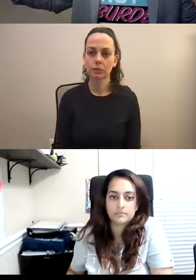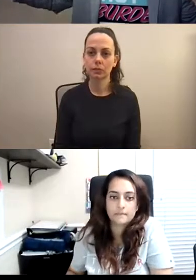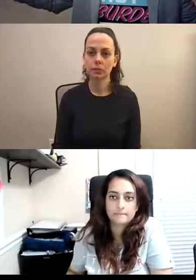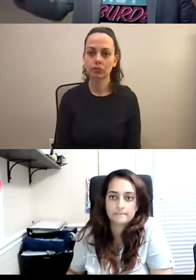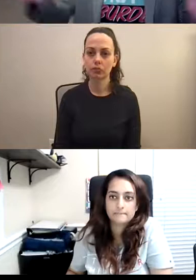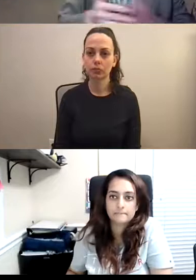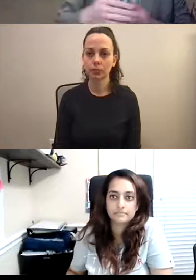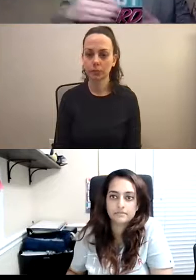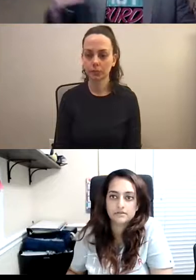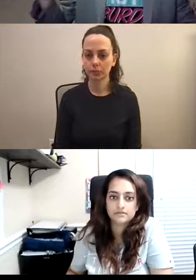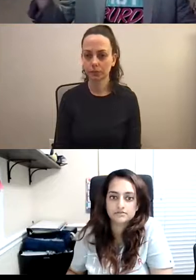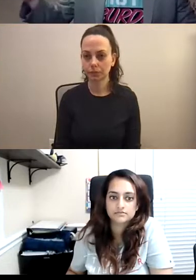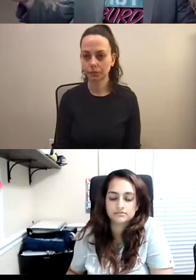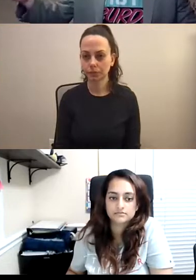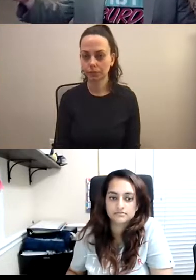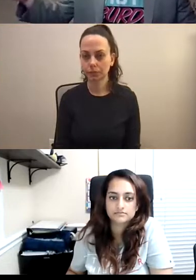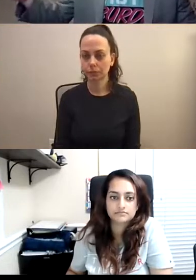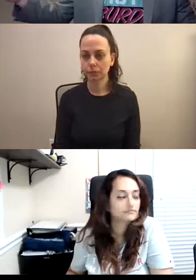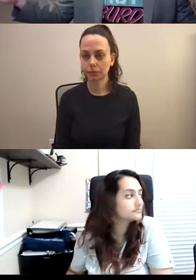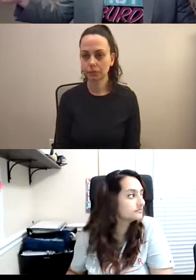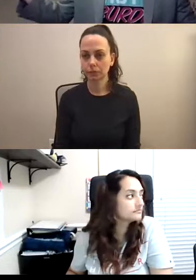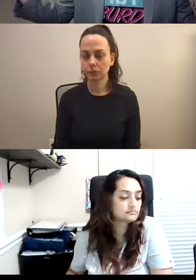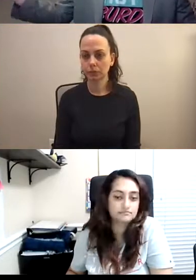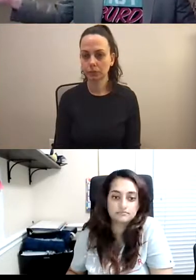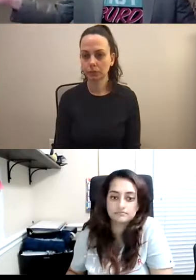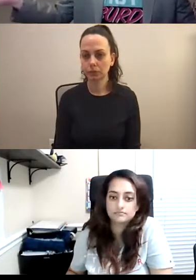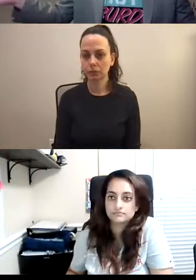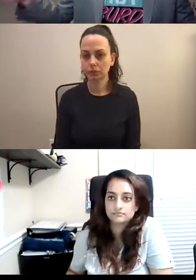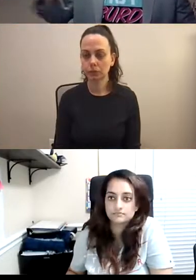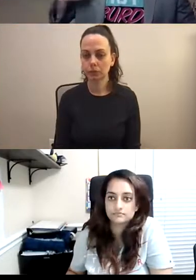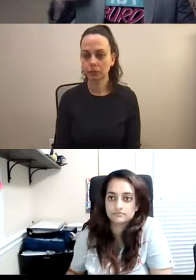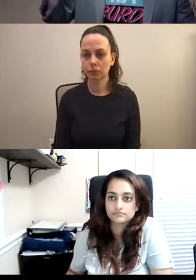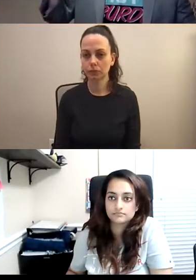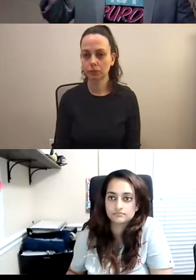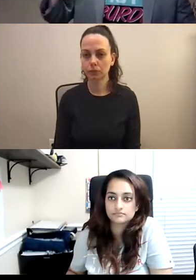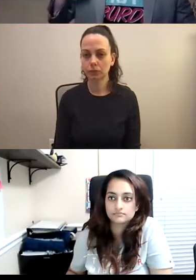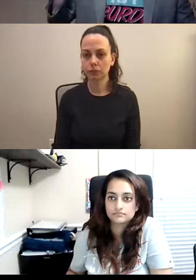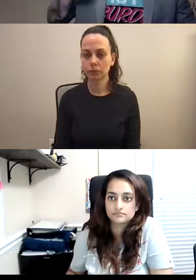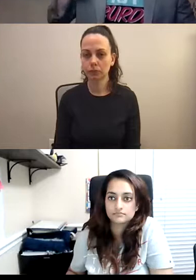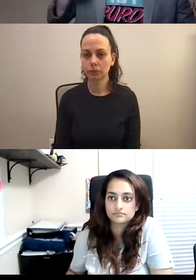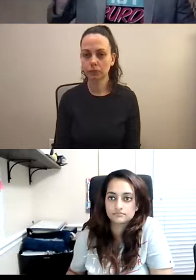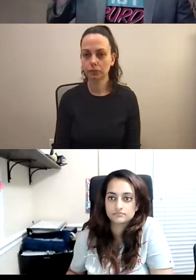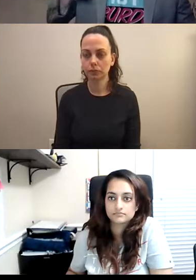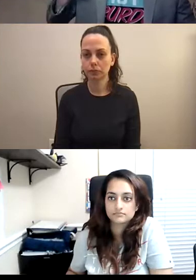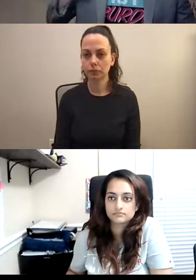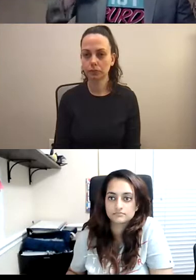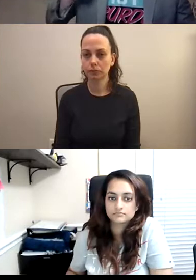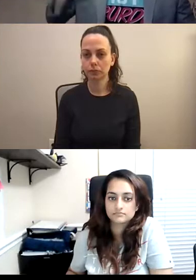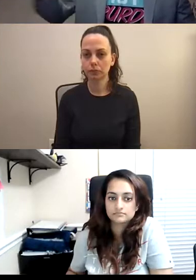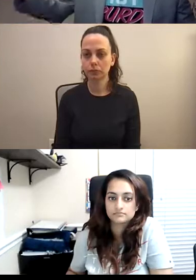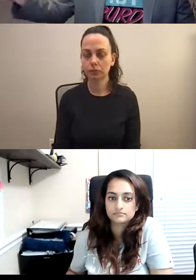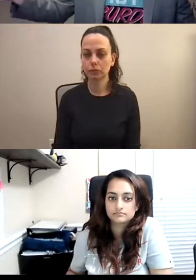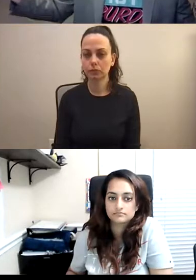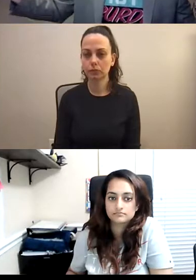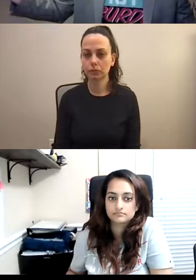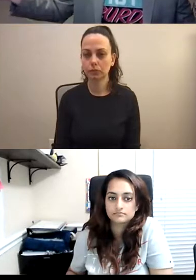And it comes from a lot of different, first, it comes from what's my story I'm telling about myself